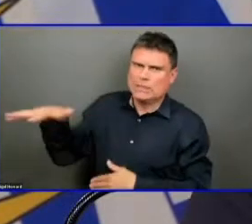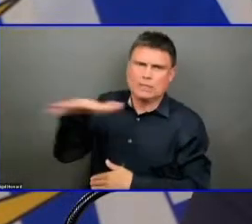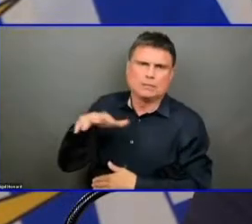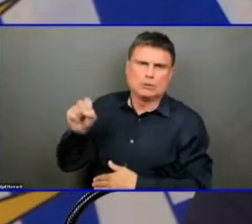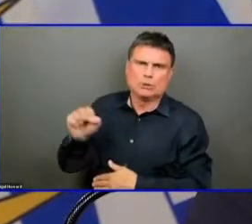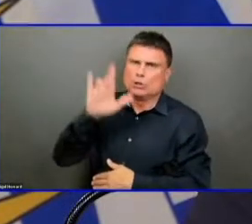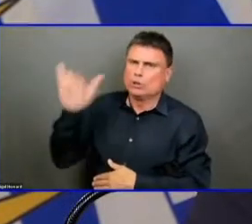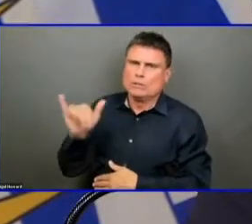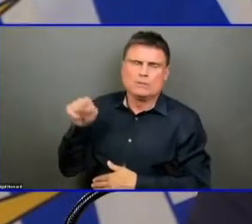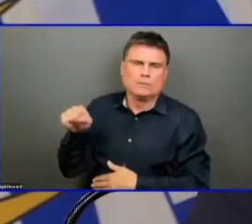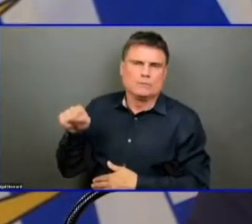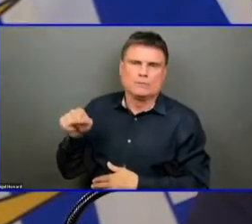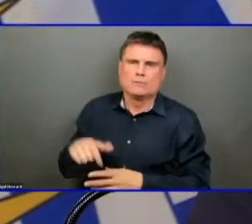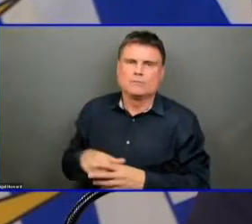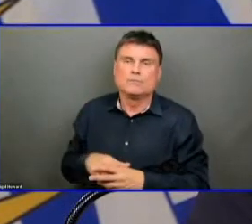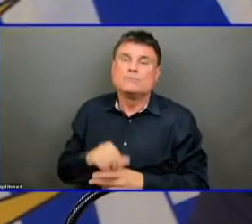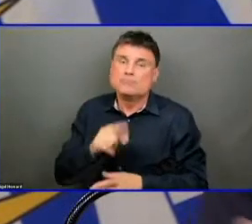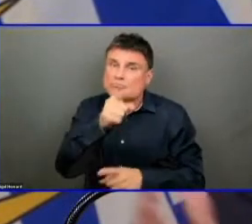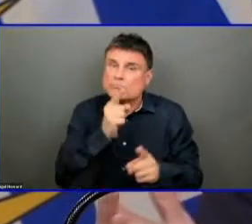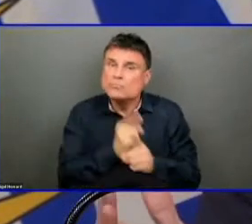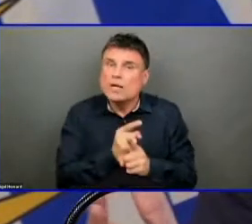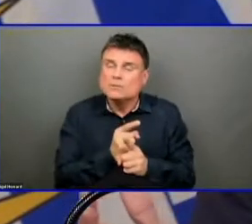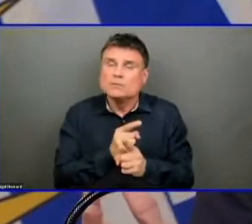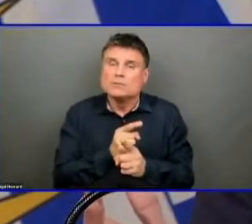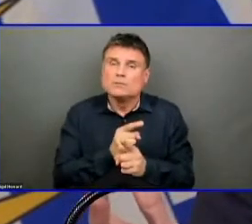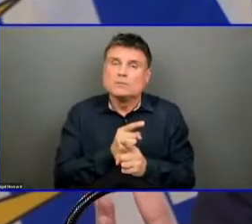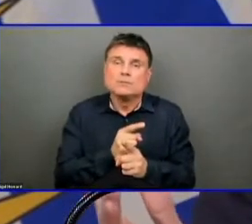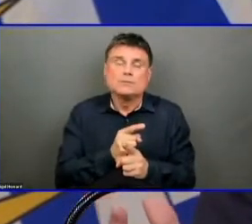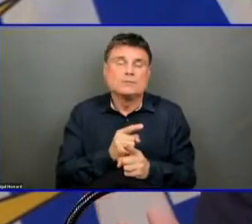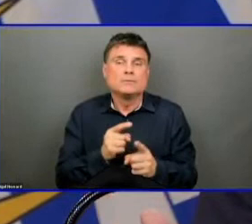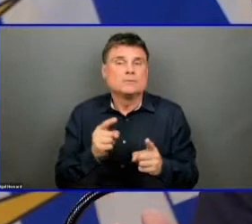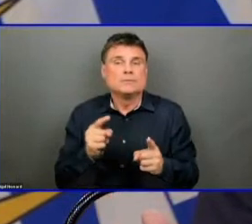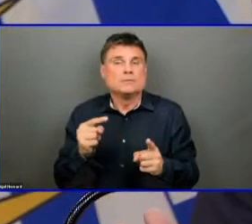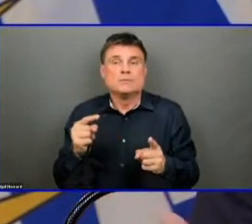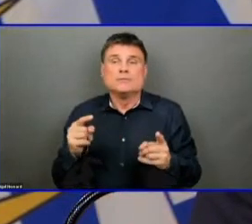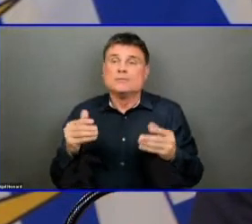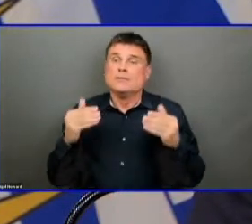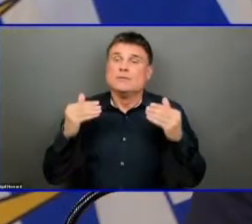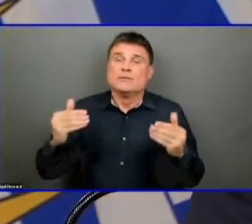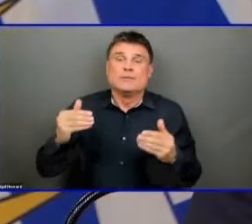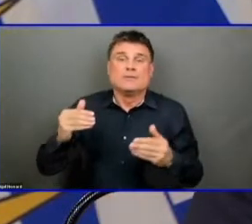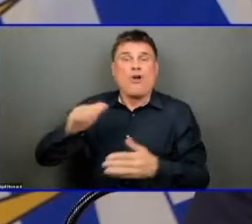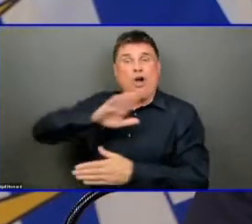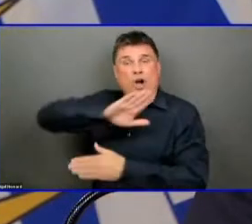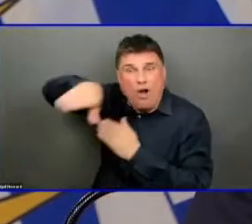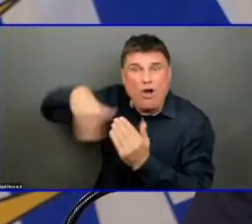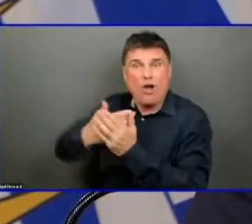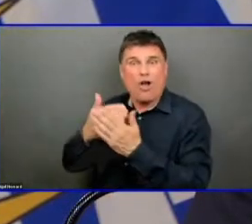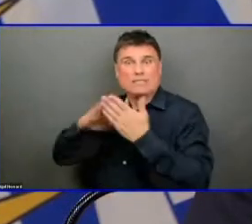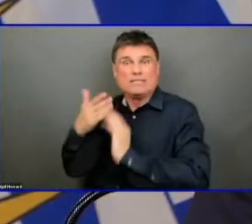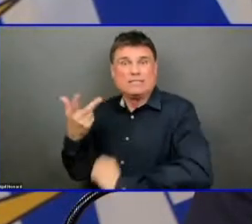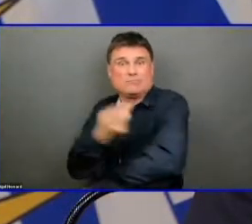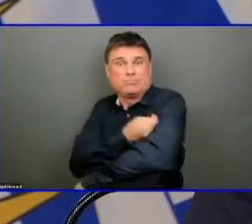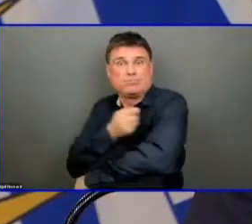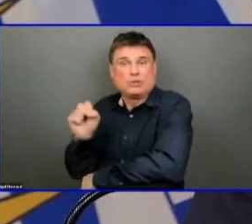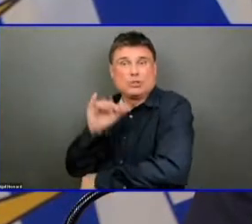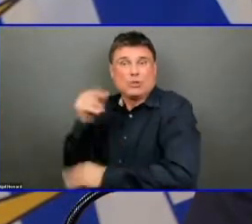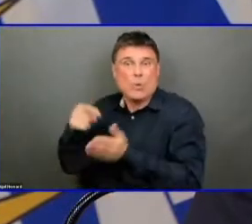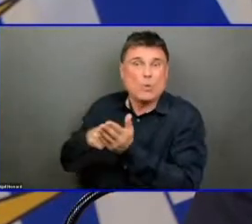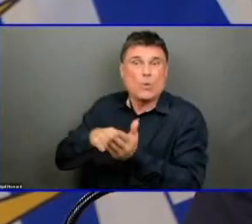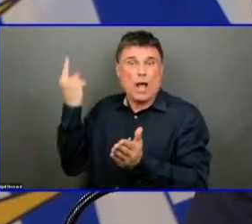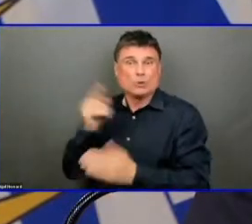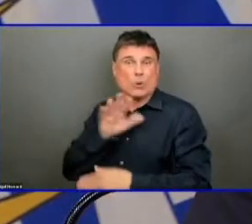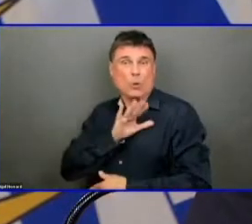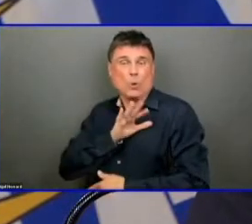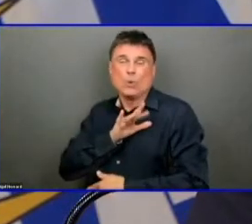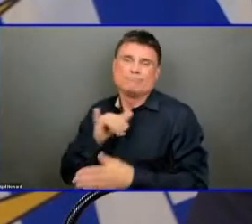a city, the population of Surrey all at once. We just don't have the vaccine, and we need to be able